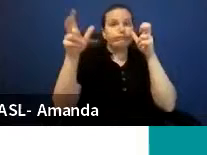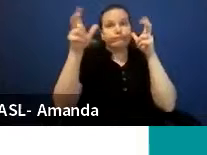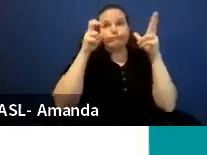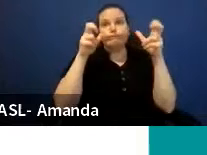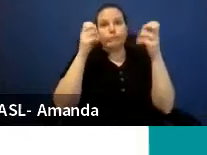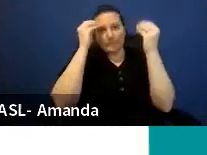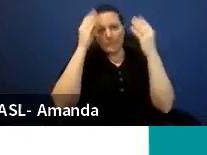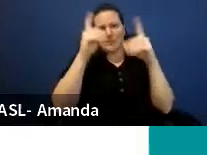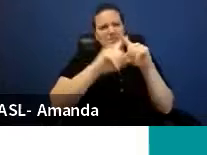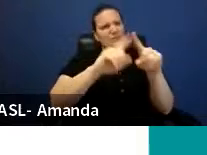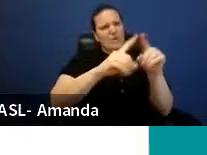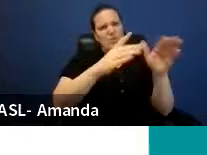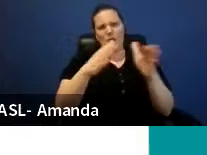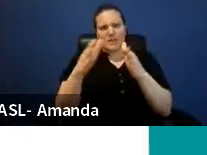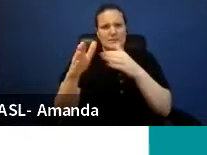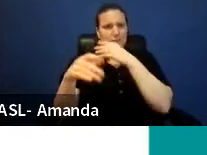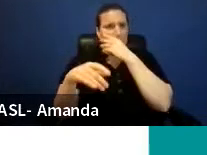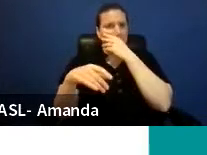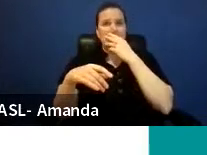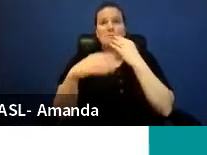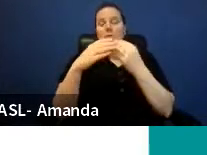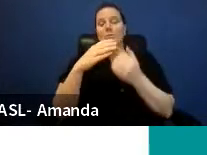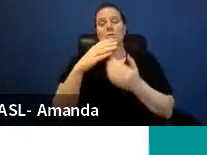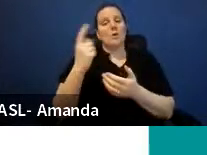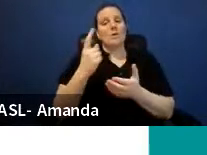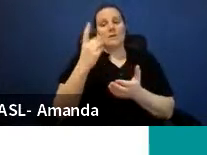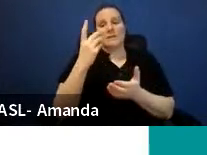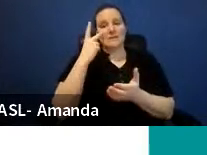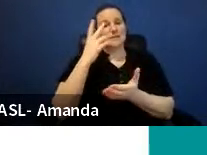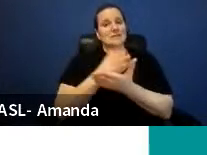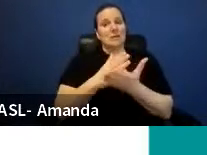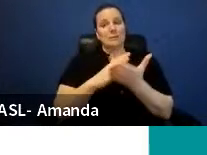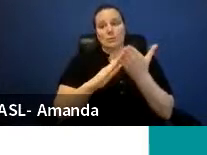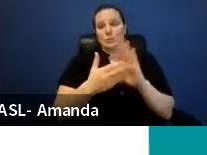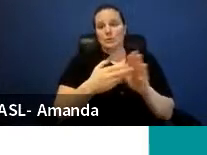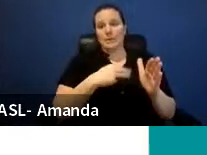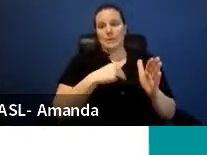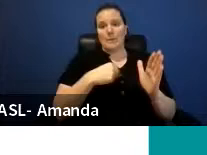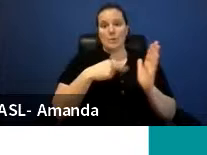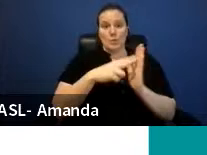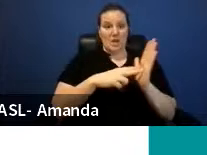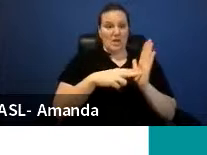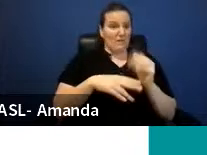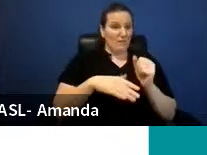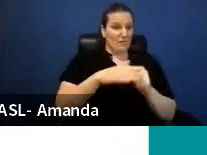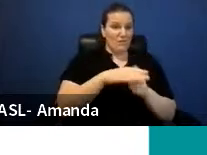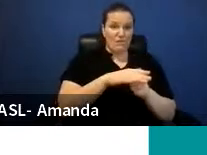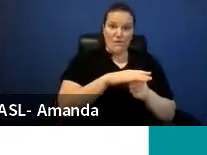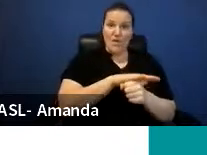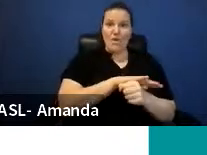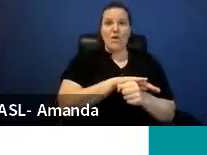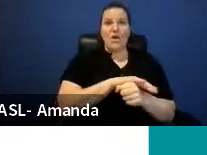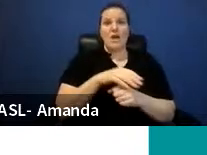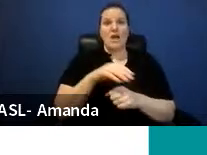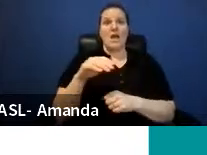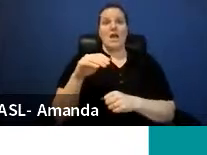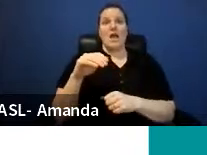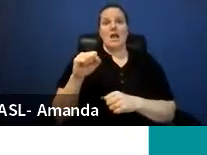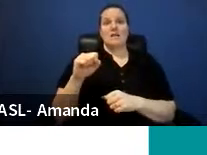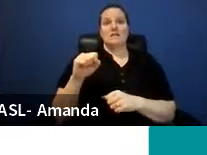different ways. We will see some community members that will read the entire